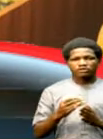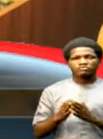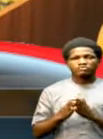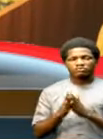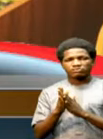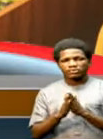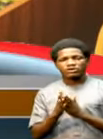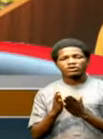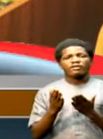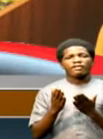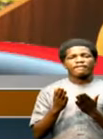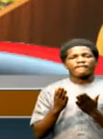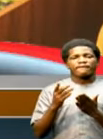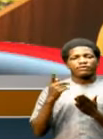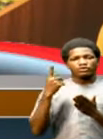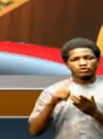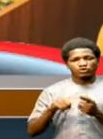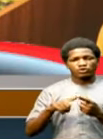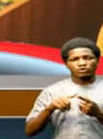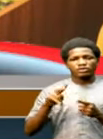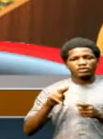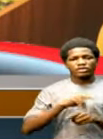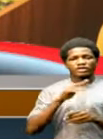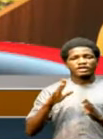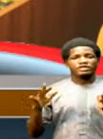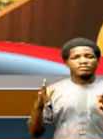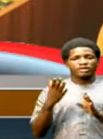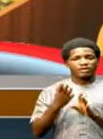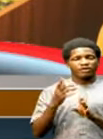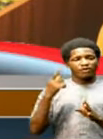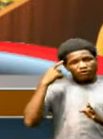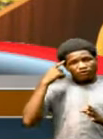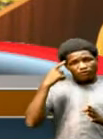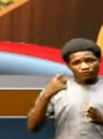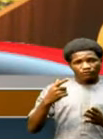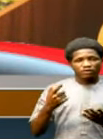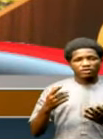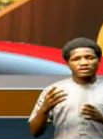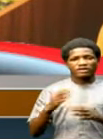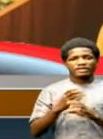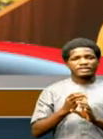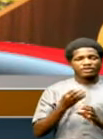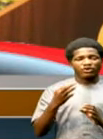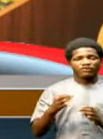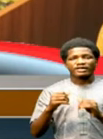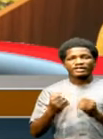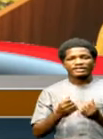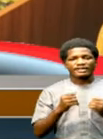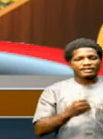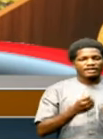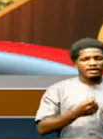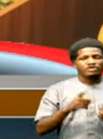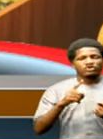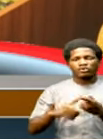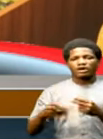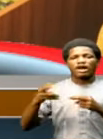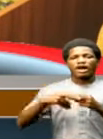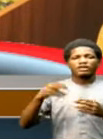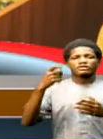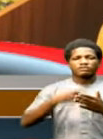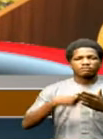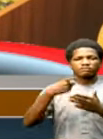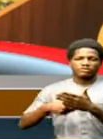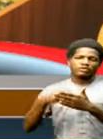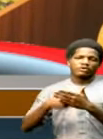new agencies to stop what they describe as duplication in government spendings. National Assembly correspondent Dayo